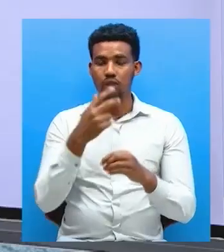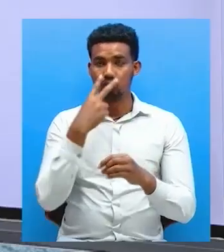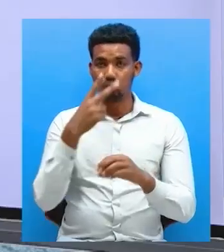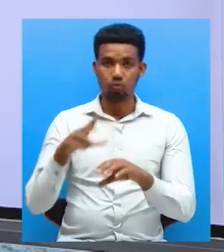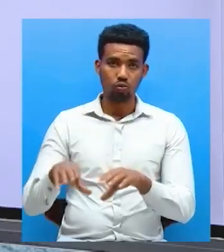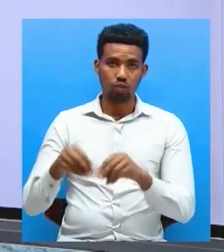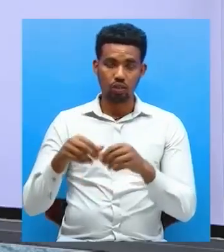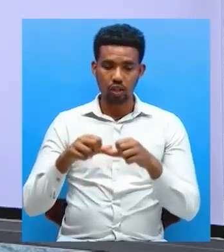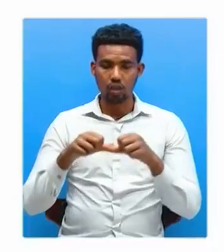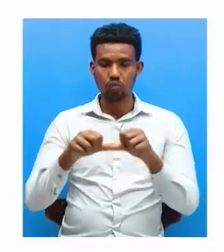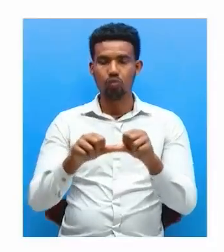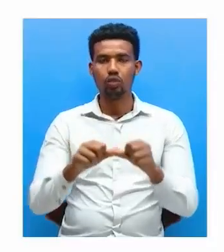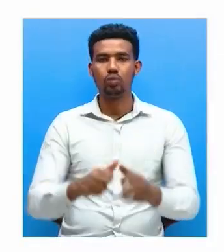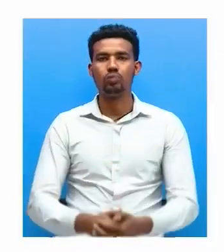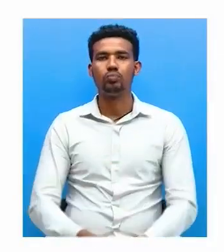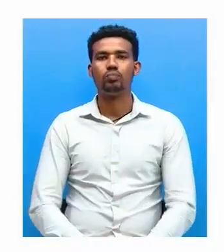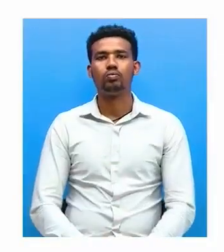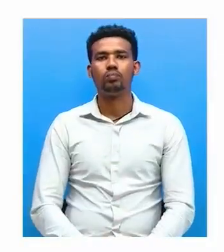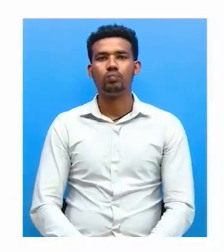us continue.